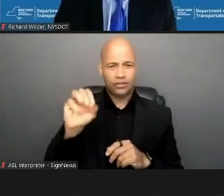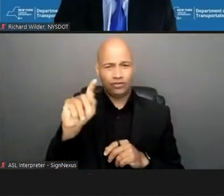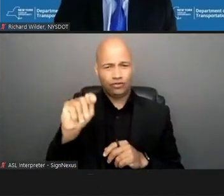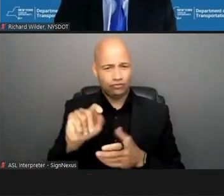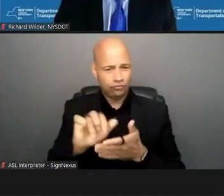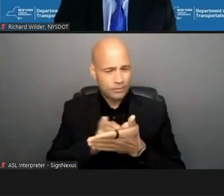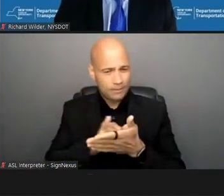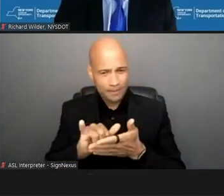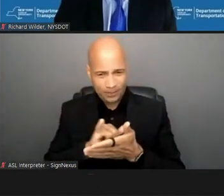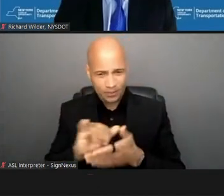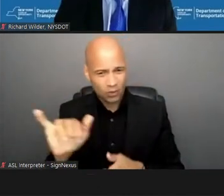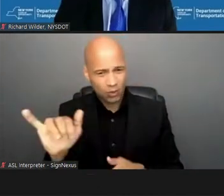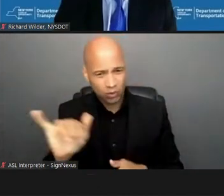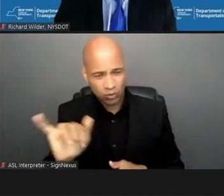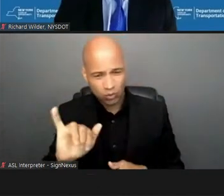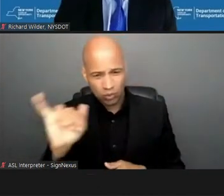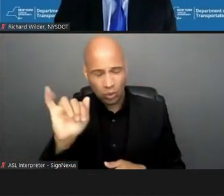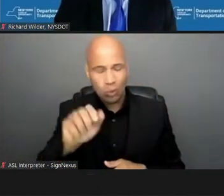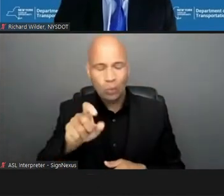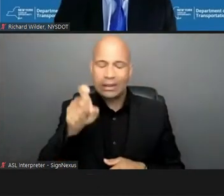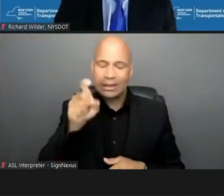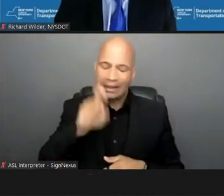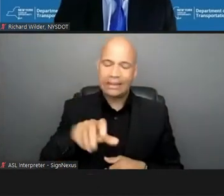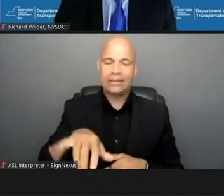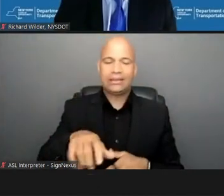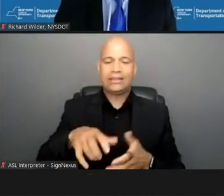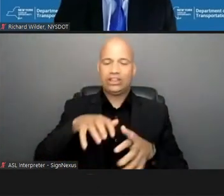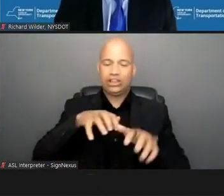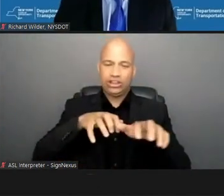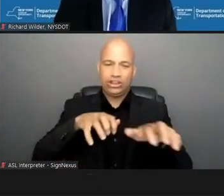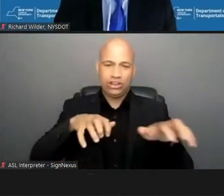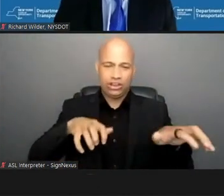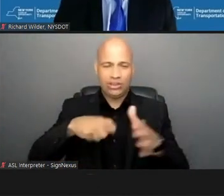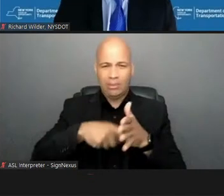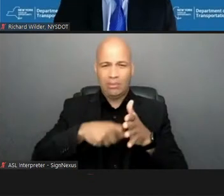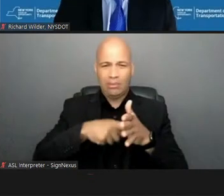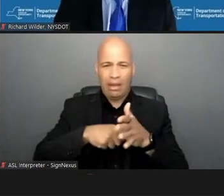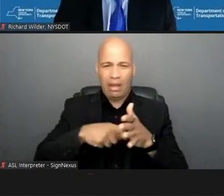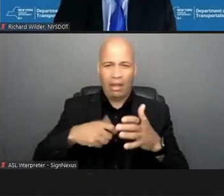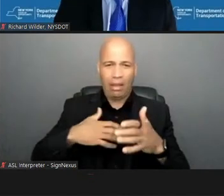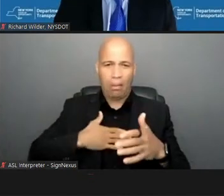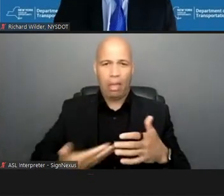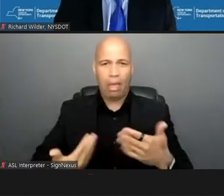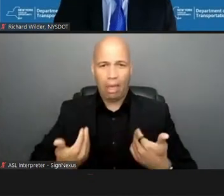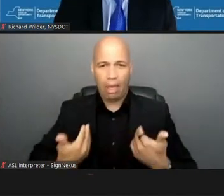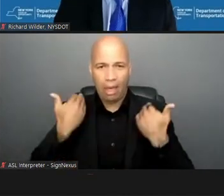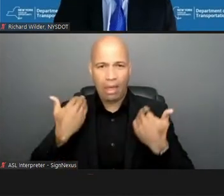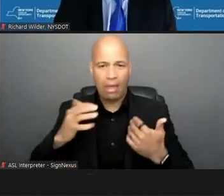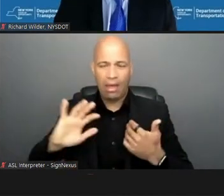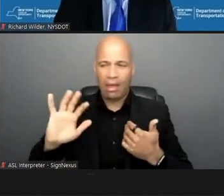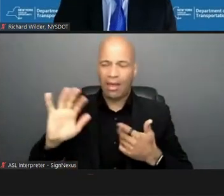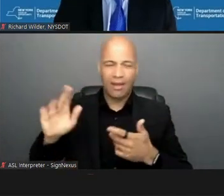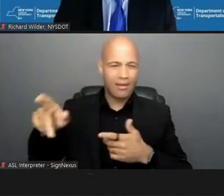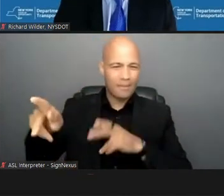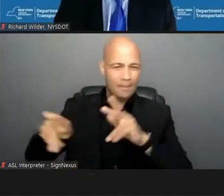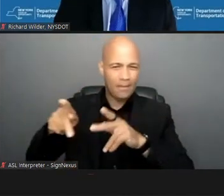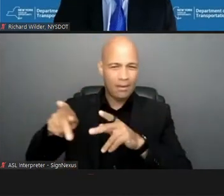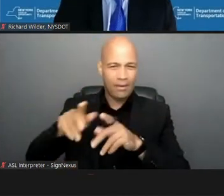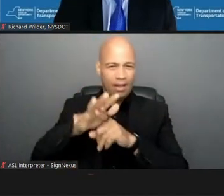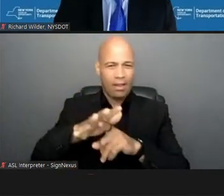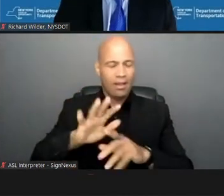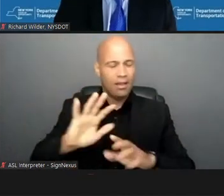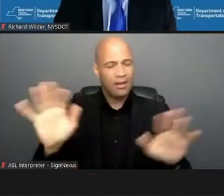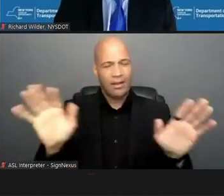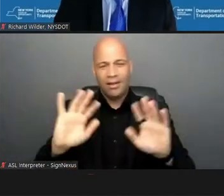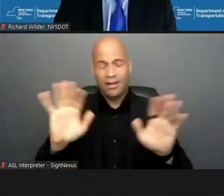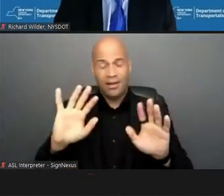I I need this congestion pricing please don't give in to these people please we need it okay and in fact I I'd